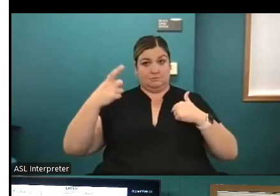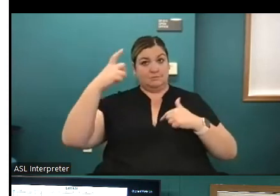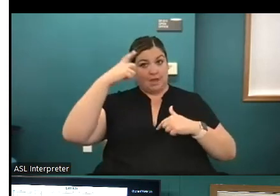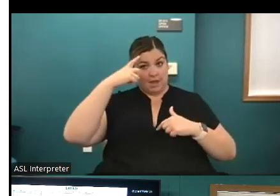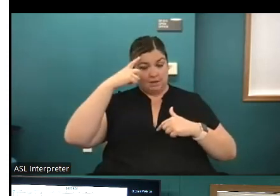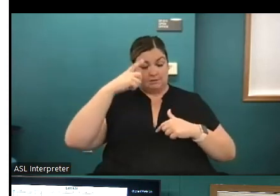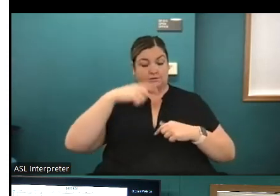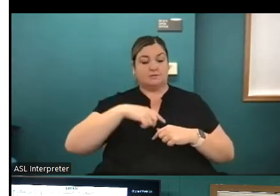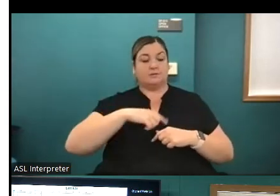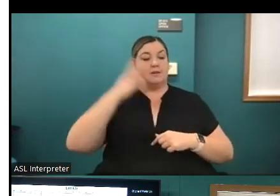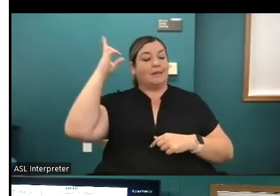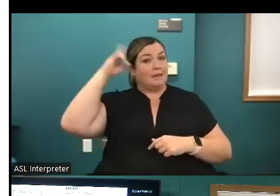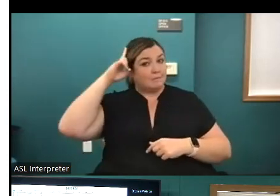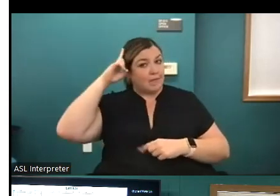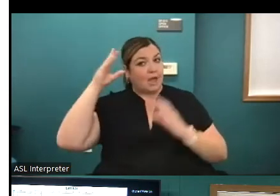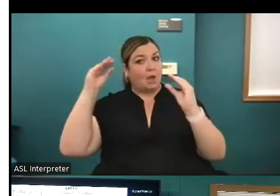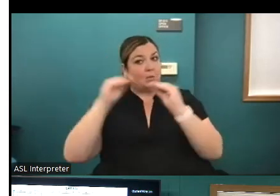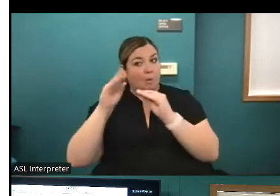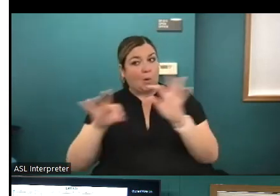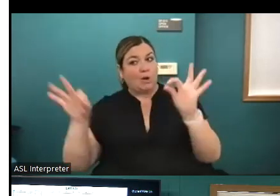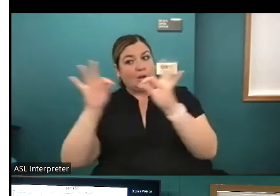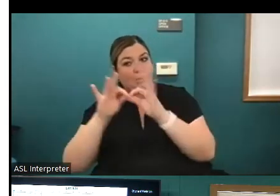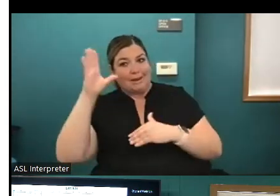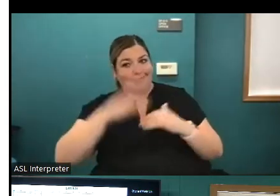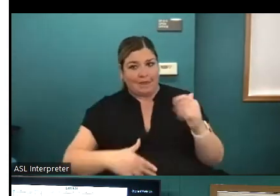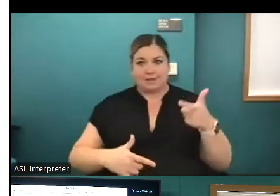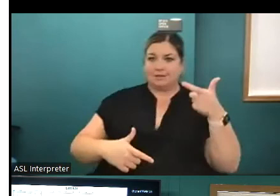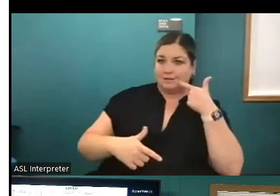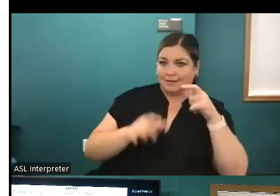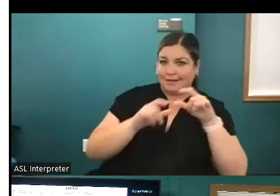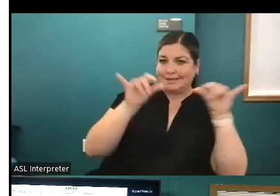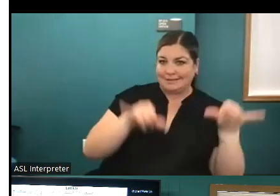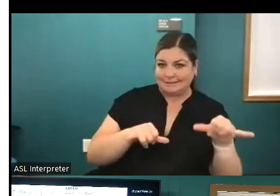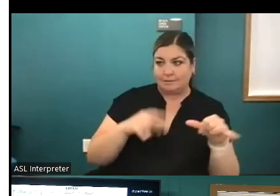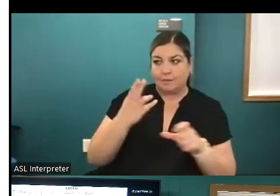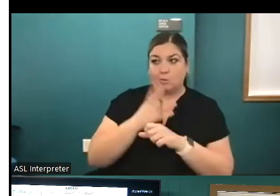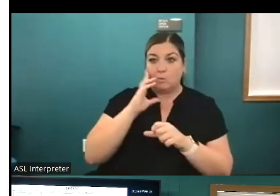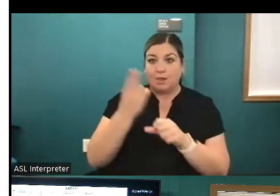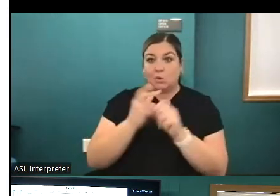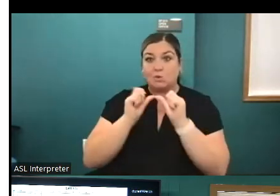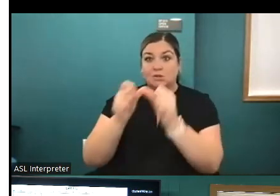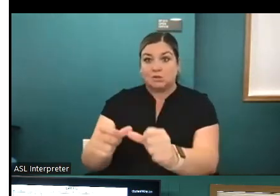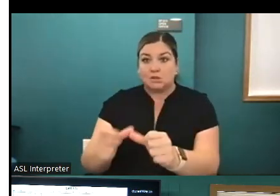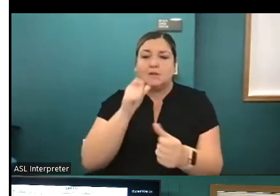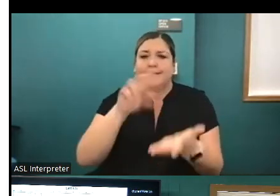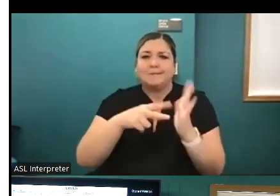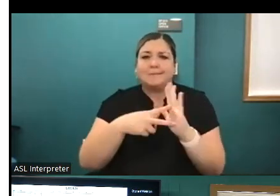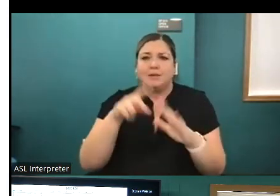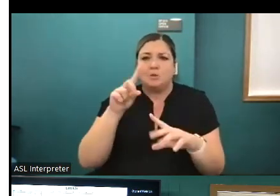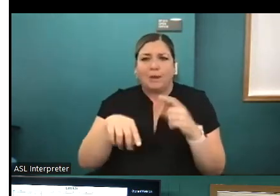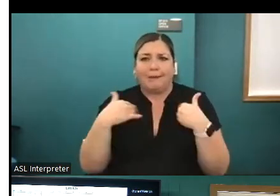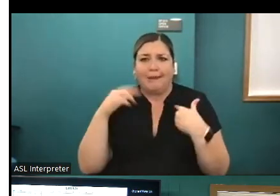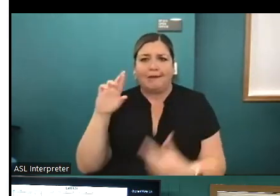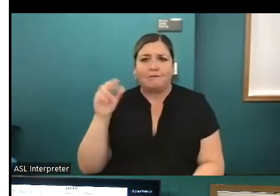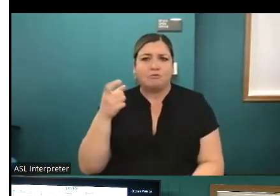the implant itself is more important than the remote mic system, just because they're going to be using that more long term. But that's not to say you can't put a Roger on a cochlear,